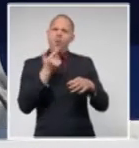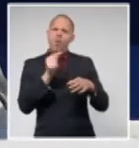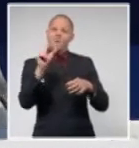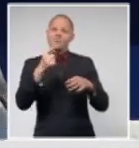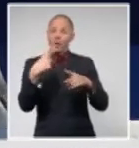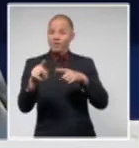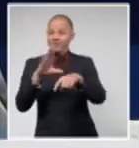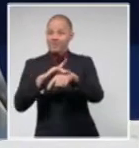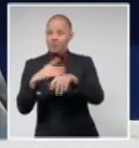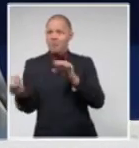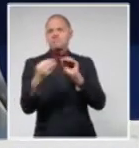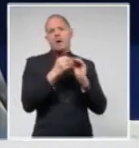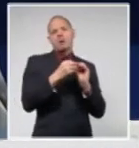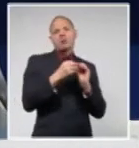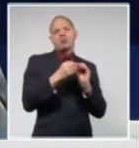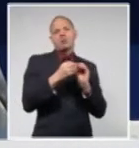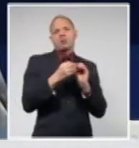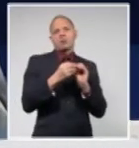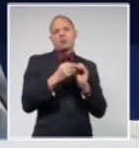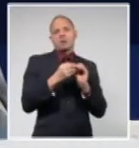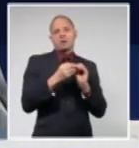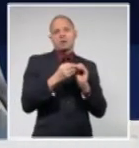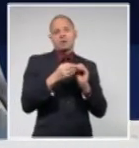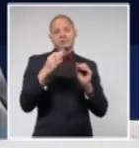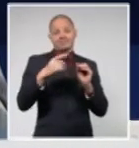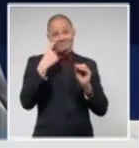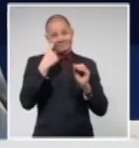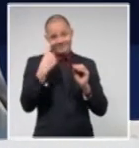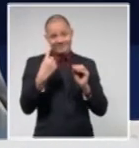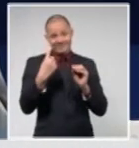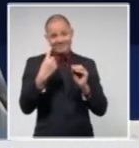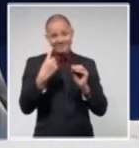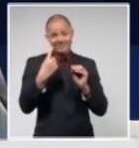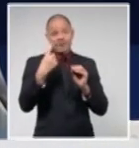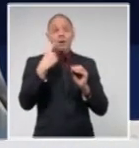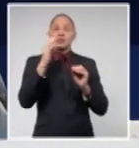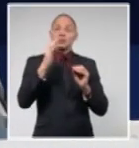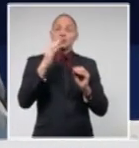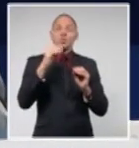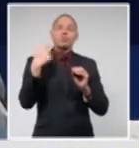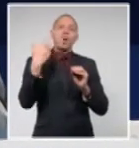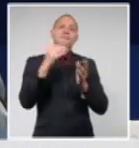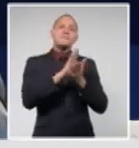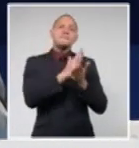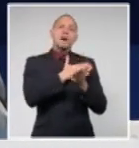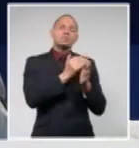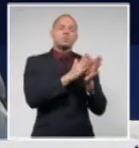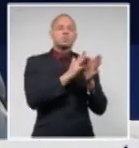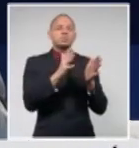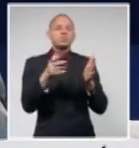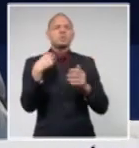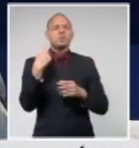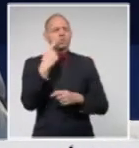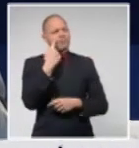78.5% of the positive cases diagnosed yesterday are confirmed case